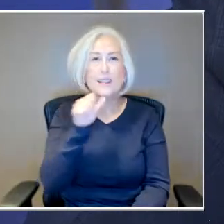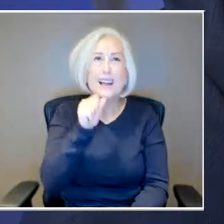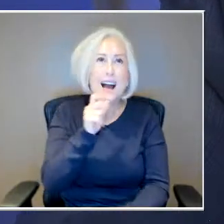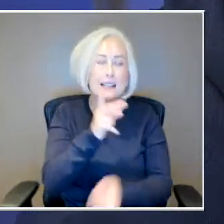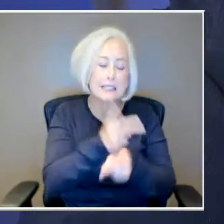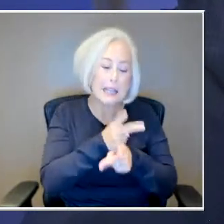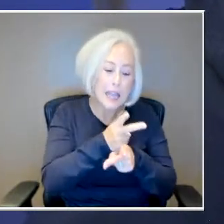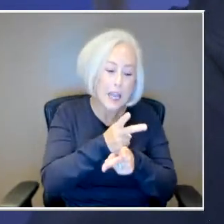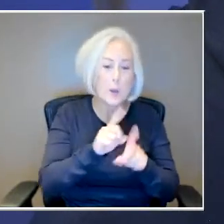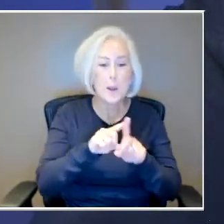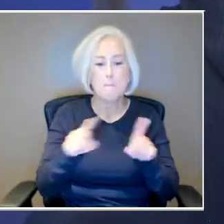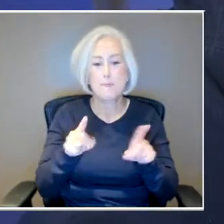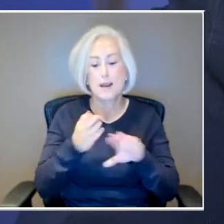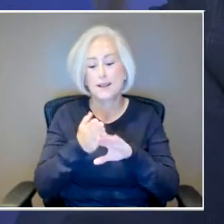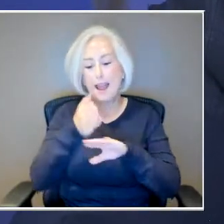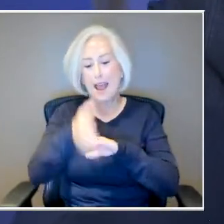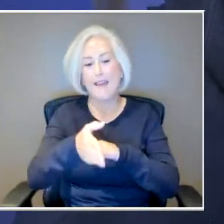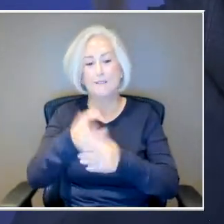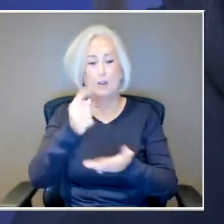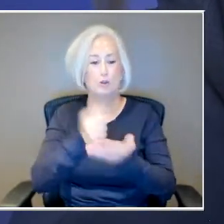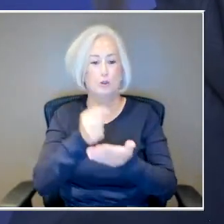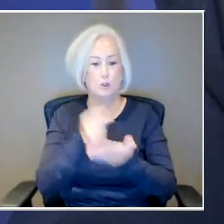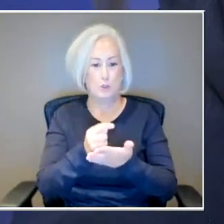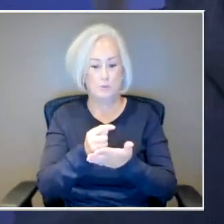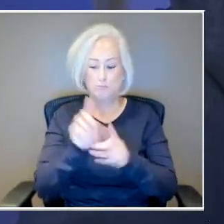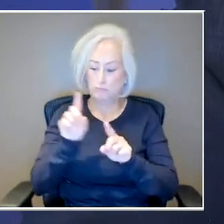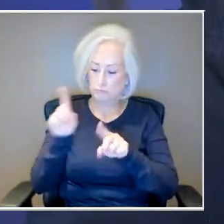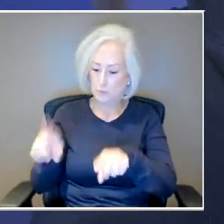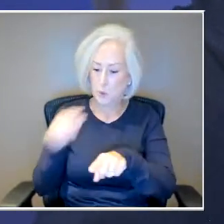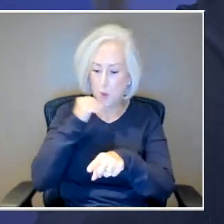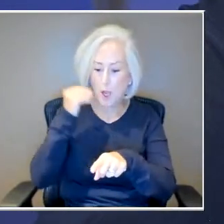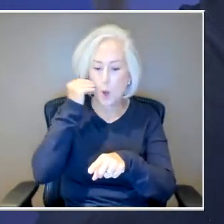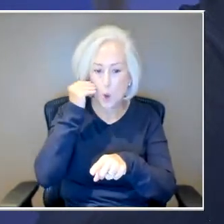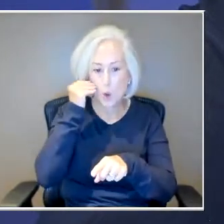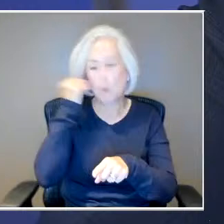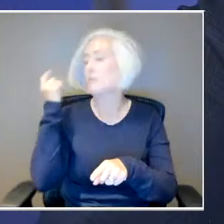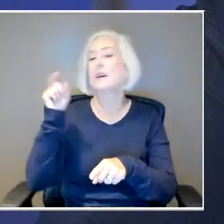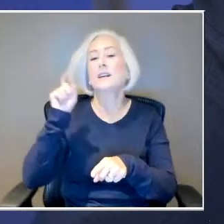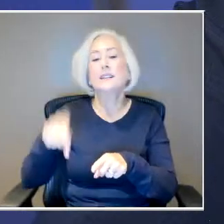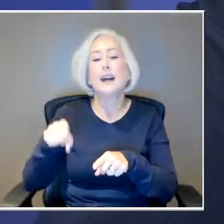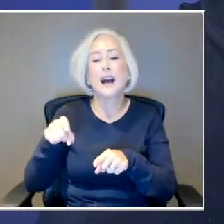the post-treatment. I went home afterwards. I was in